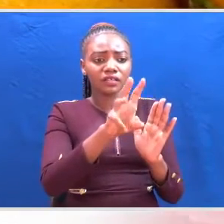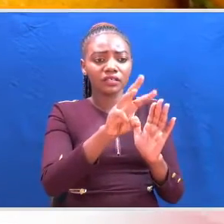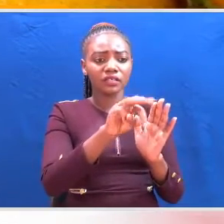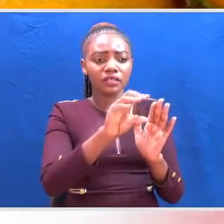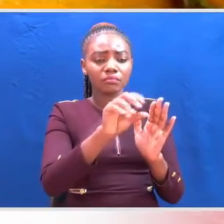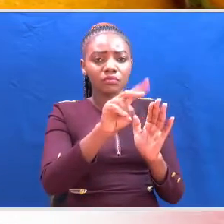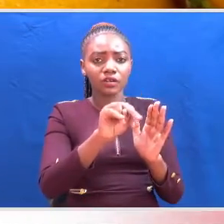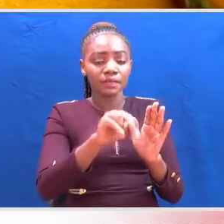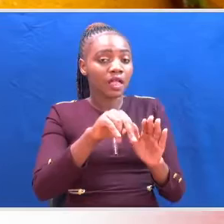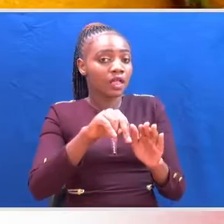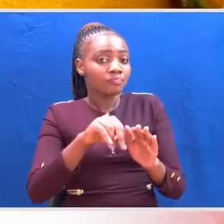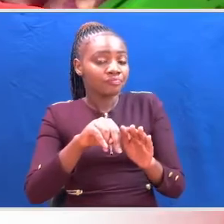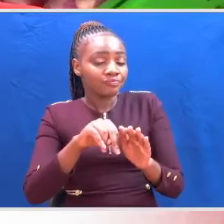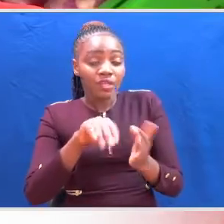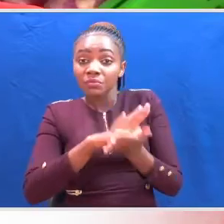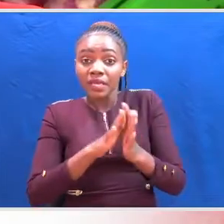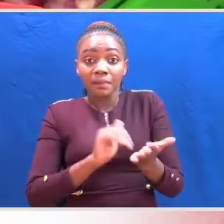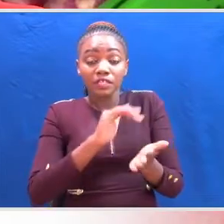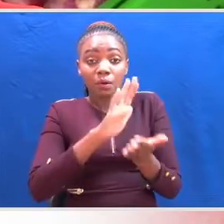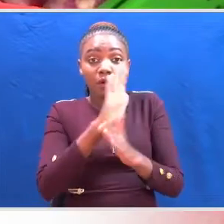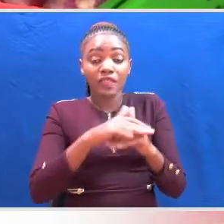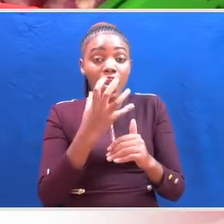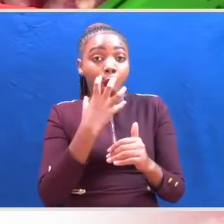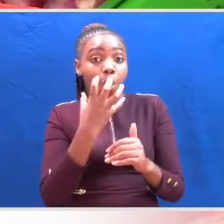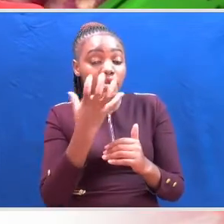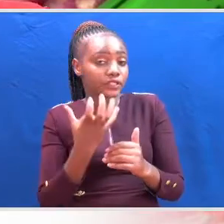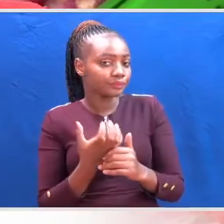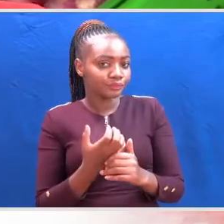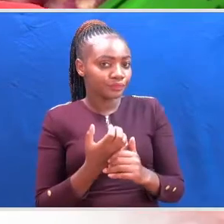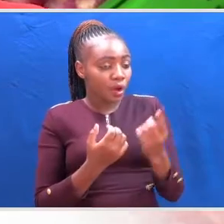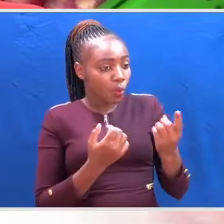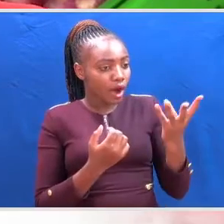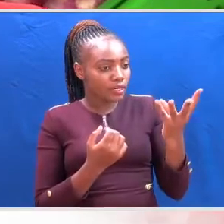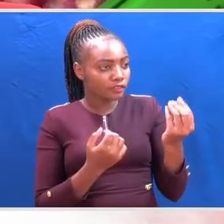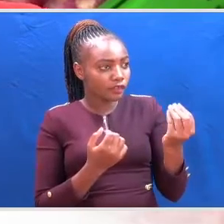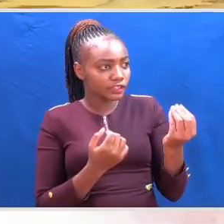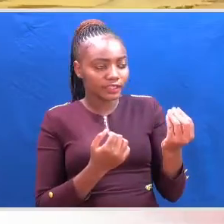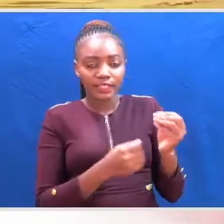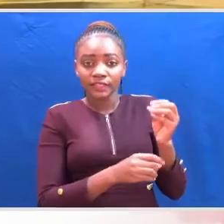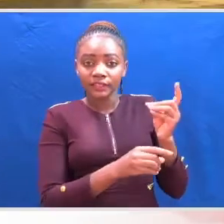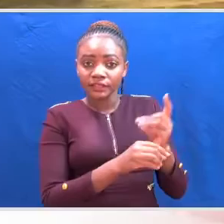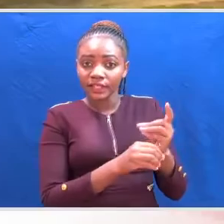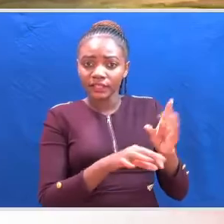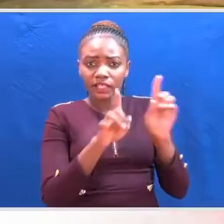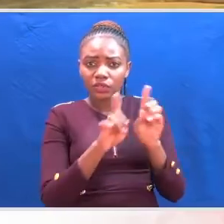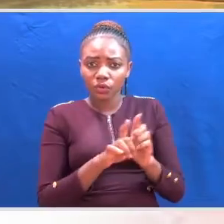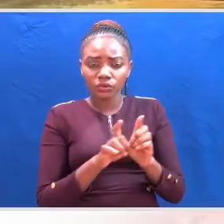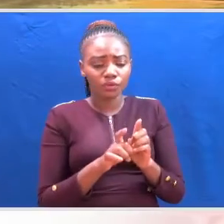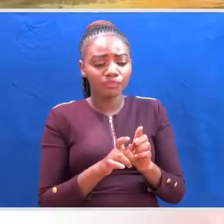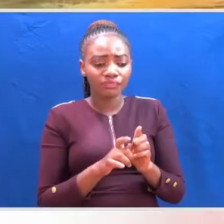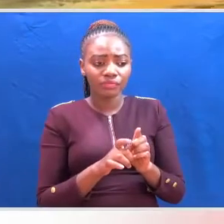imported orange. Like a lemon was, I think, 50 bob or 40 bob. It was a bit pricey. I think we could sell even